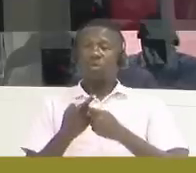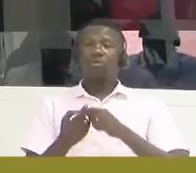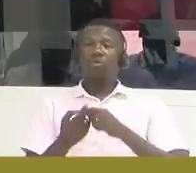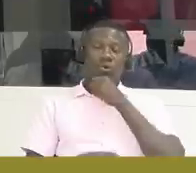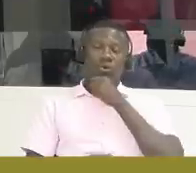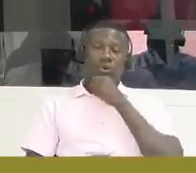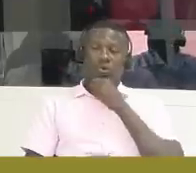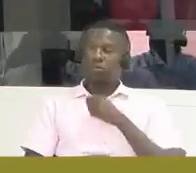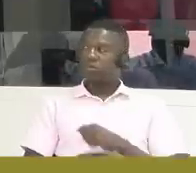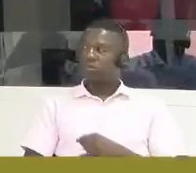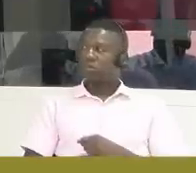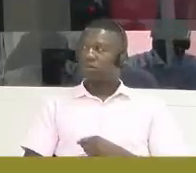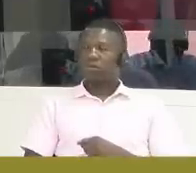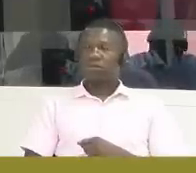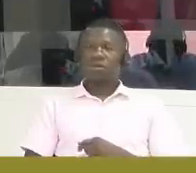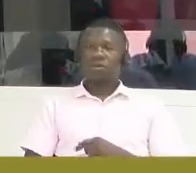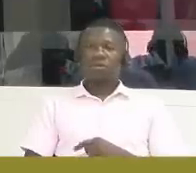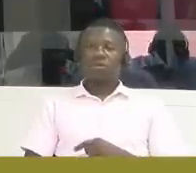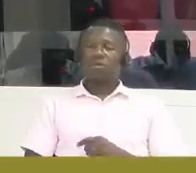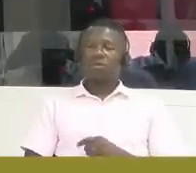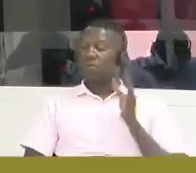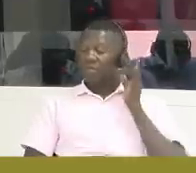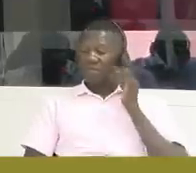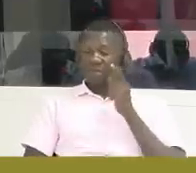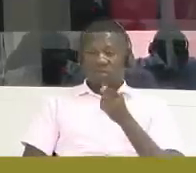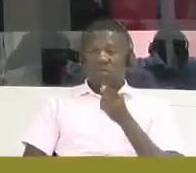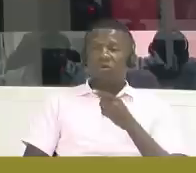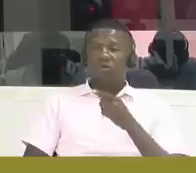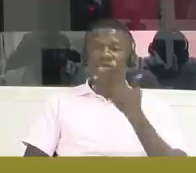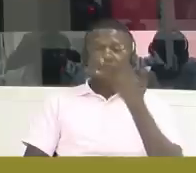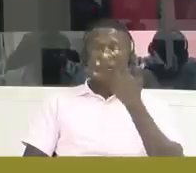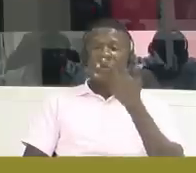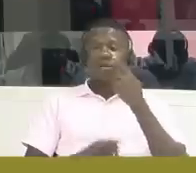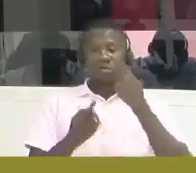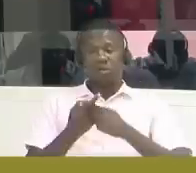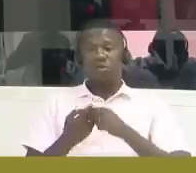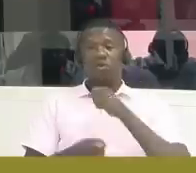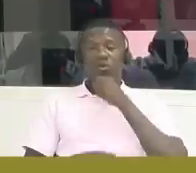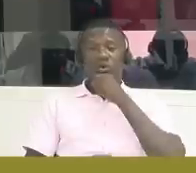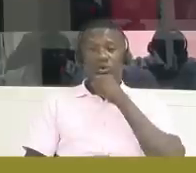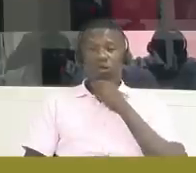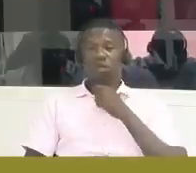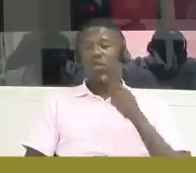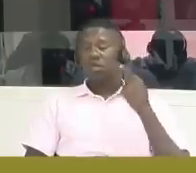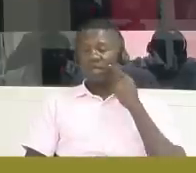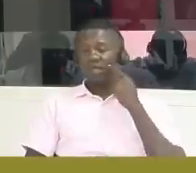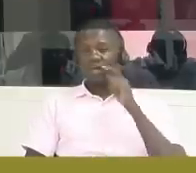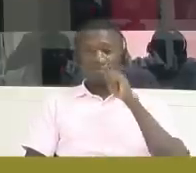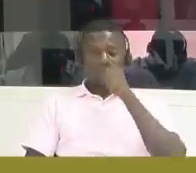She was 5 months old on the old when the day his father was buried.